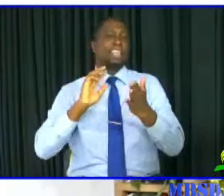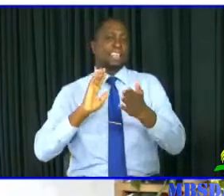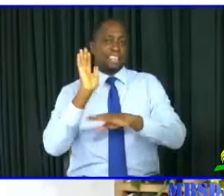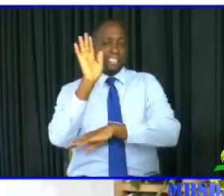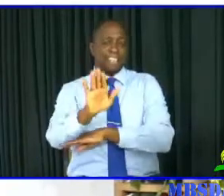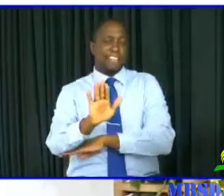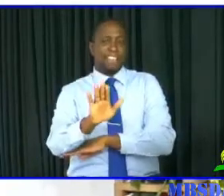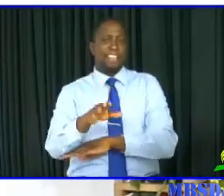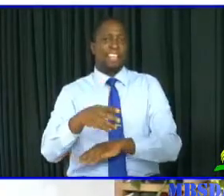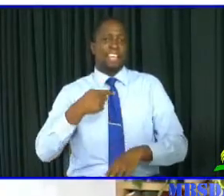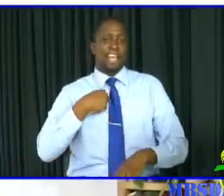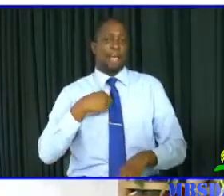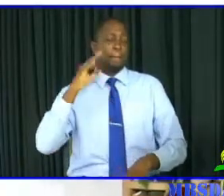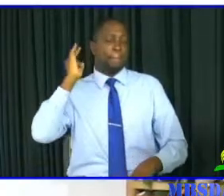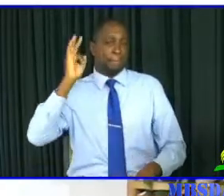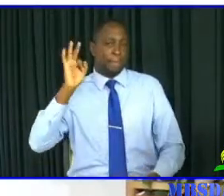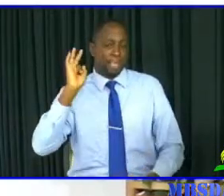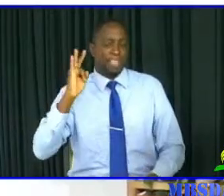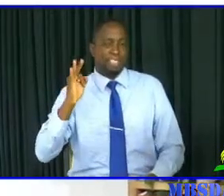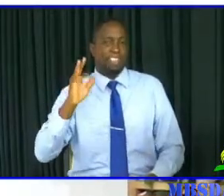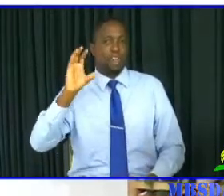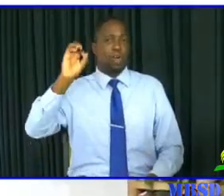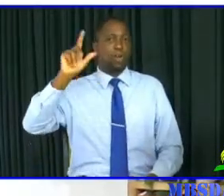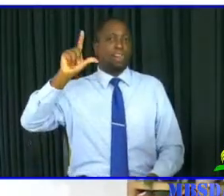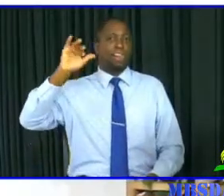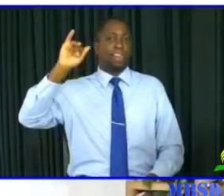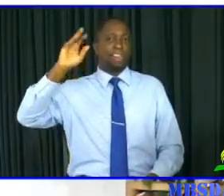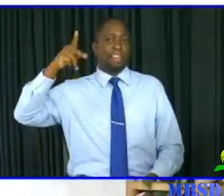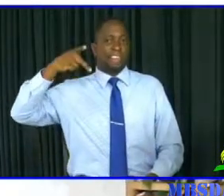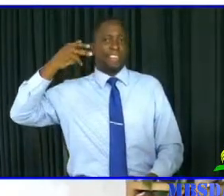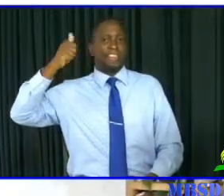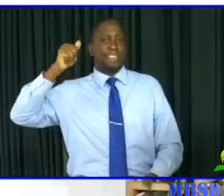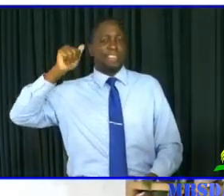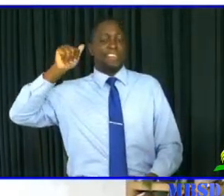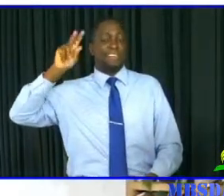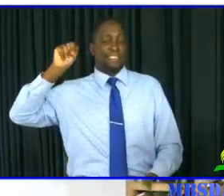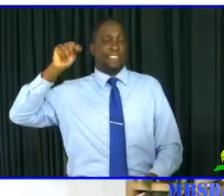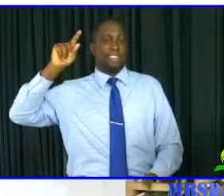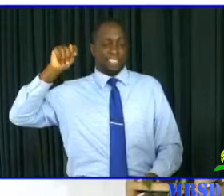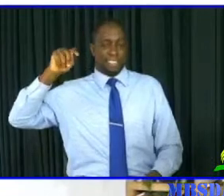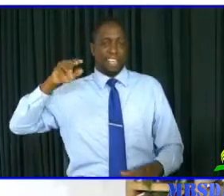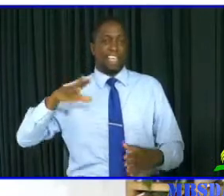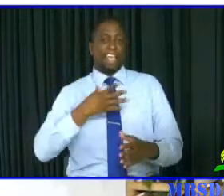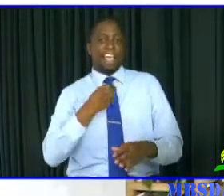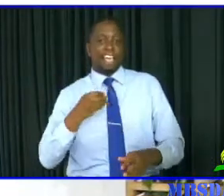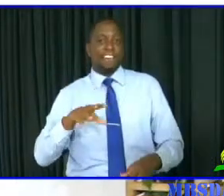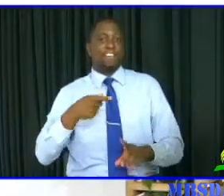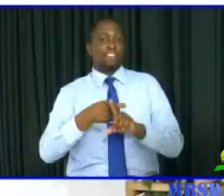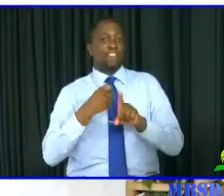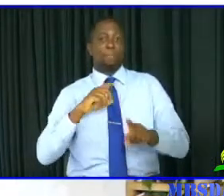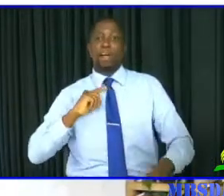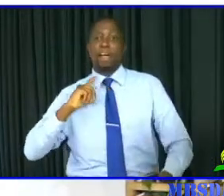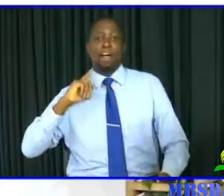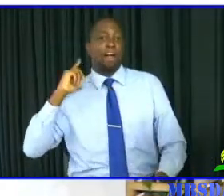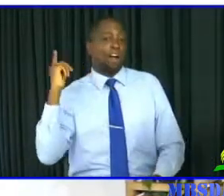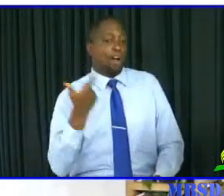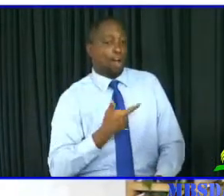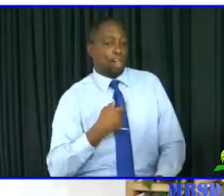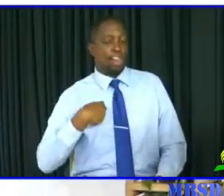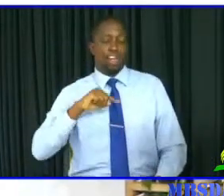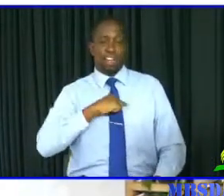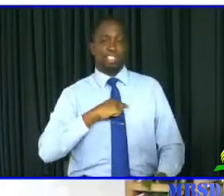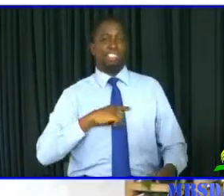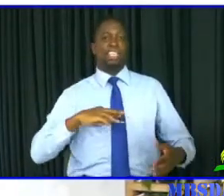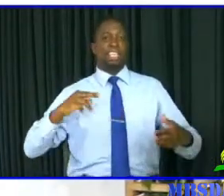of the entire production crew, on behalf of the communication directors, the Let's Talk About Him team planning